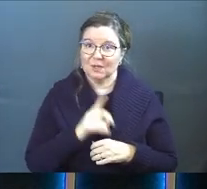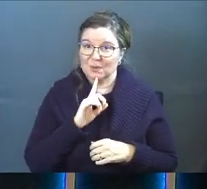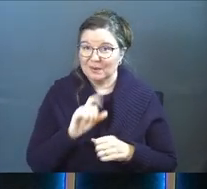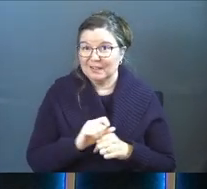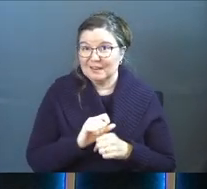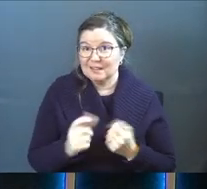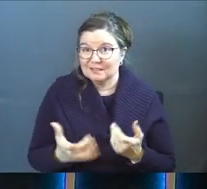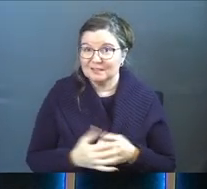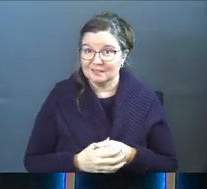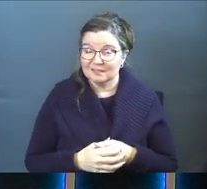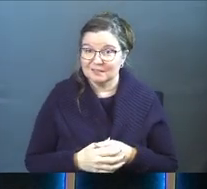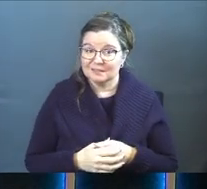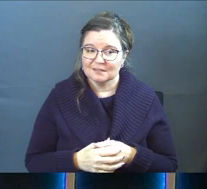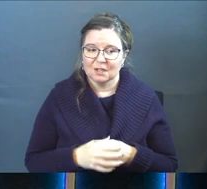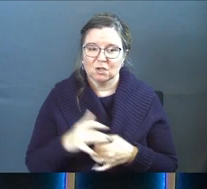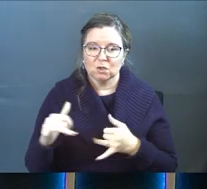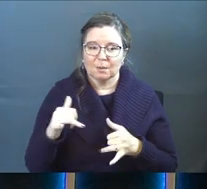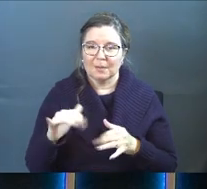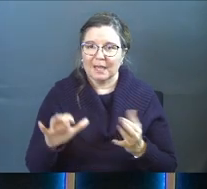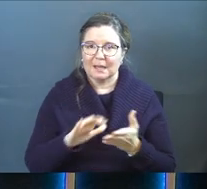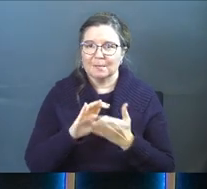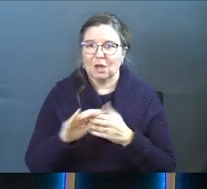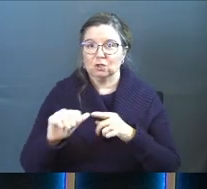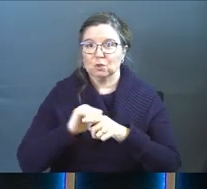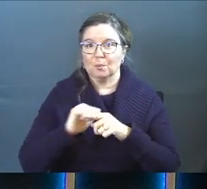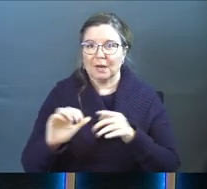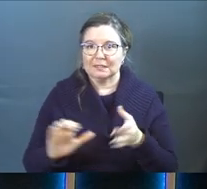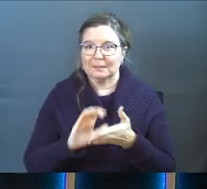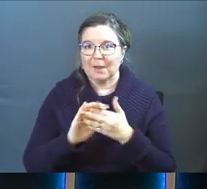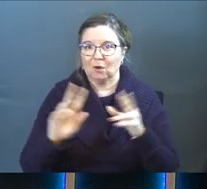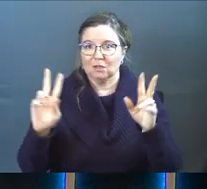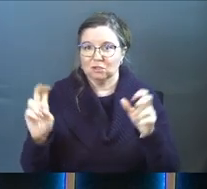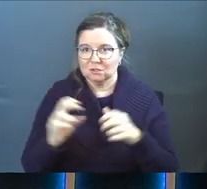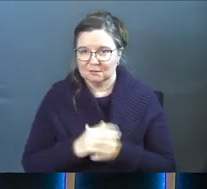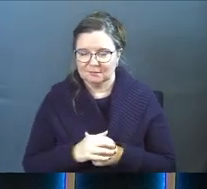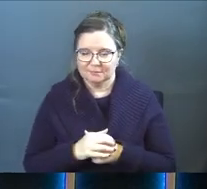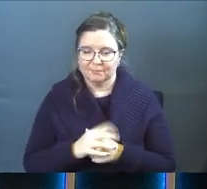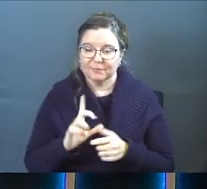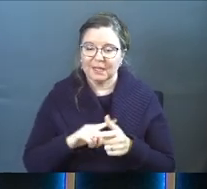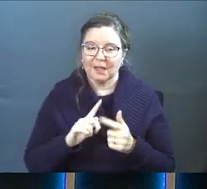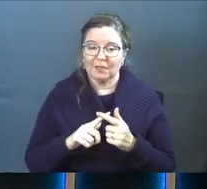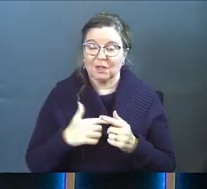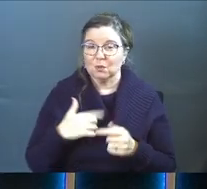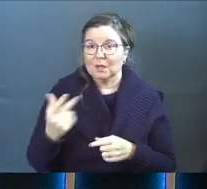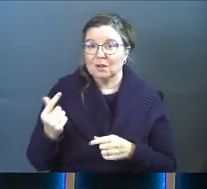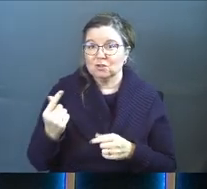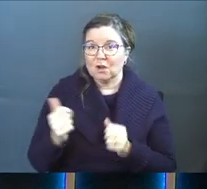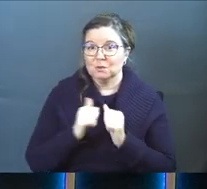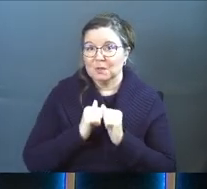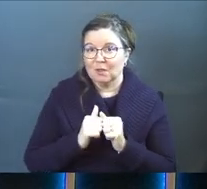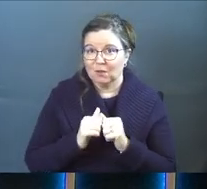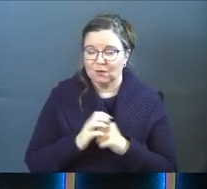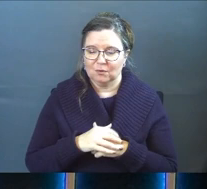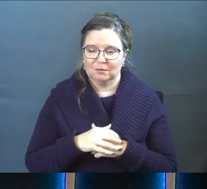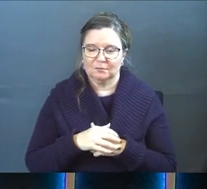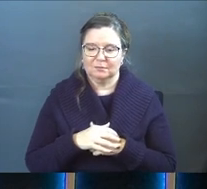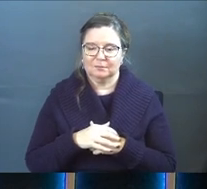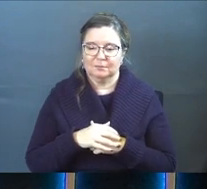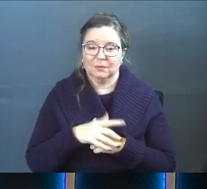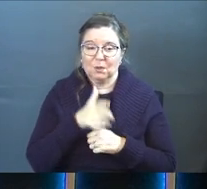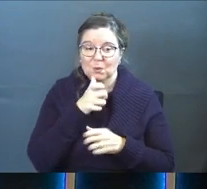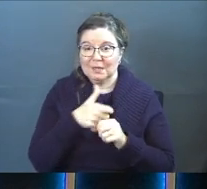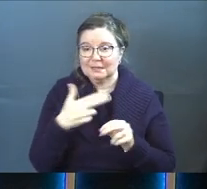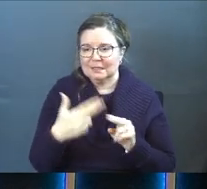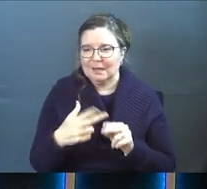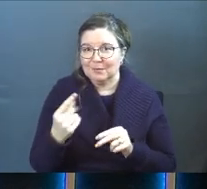does. You're playing marriage. You're practicing marriage. And then you get a dog together. Who